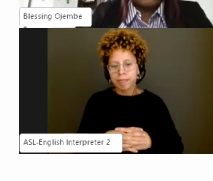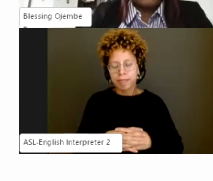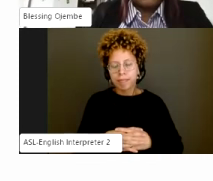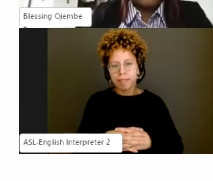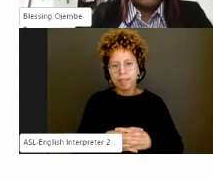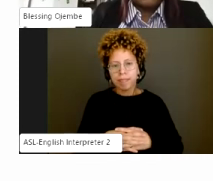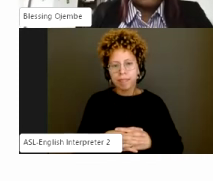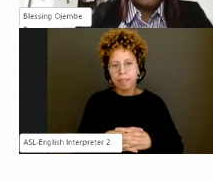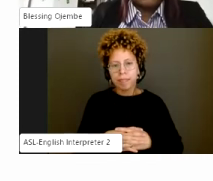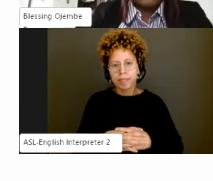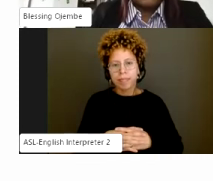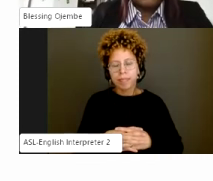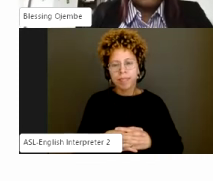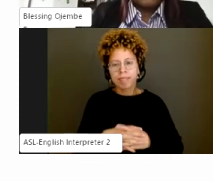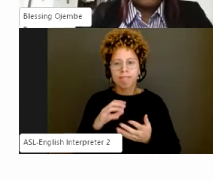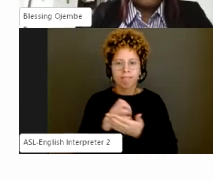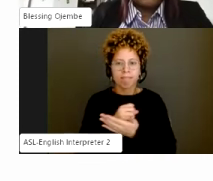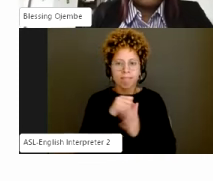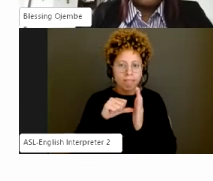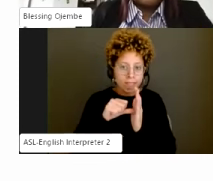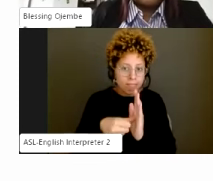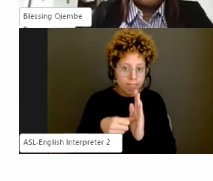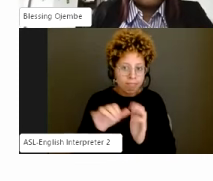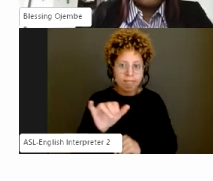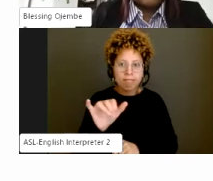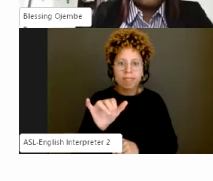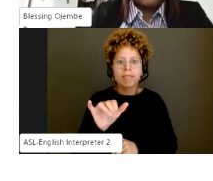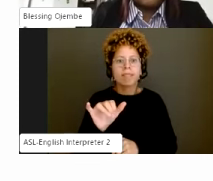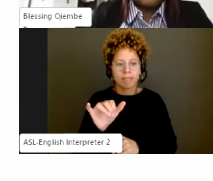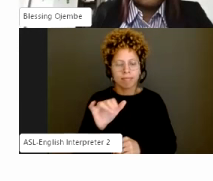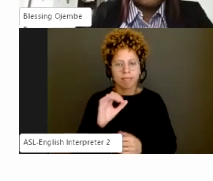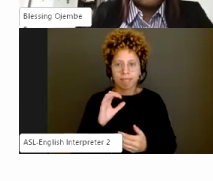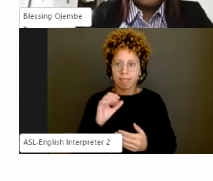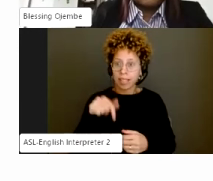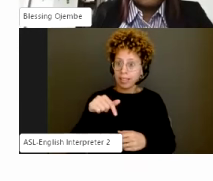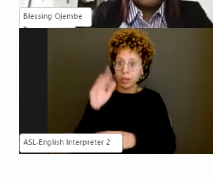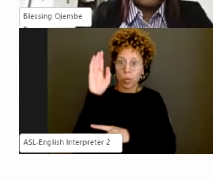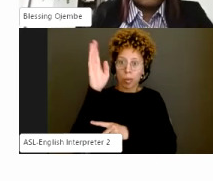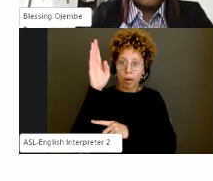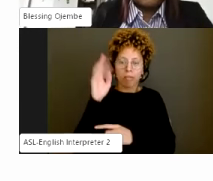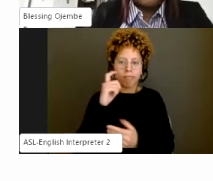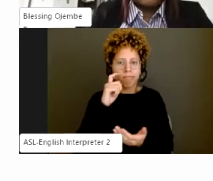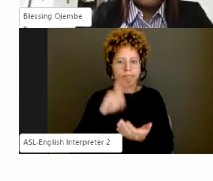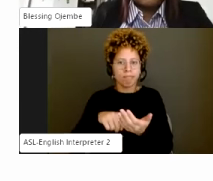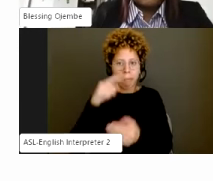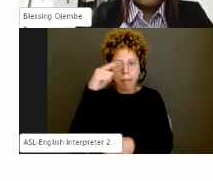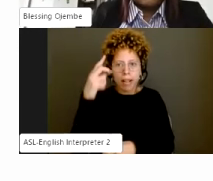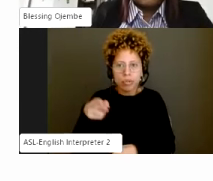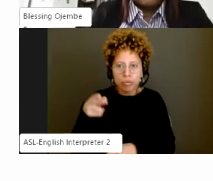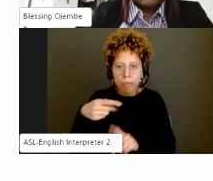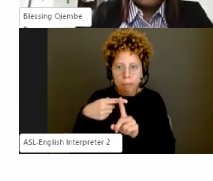I just want to highlight that we are also hosting this webinar also in recognition of Black History Month, and hopefully people have